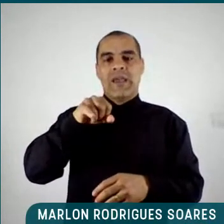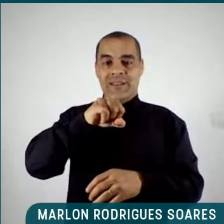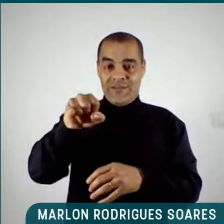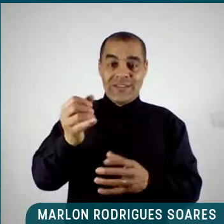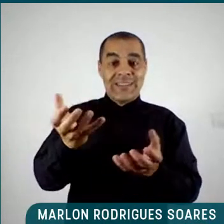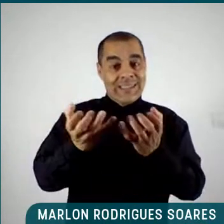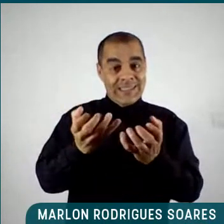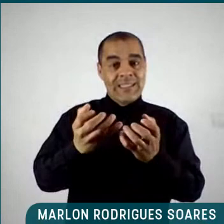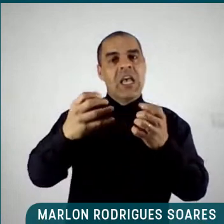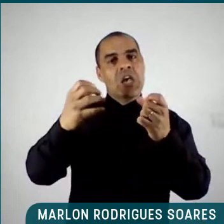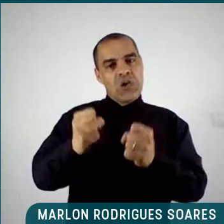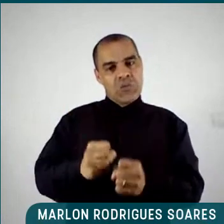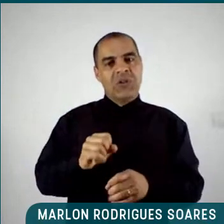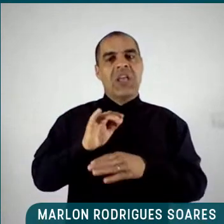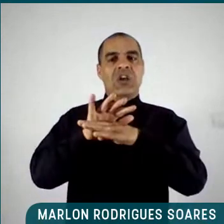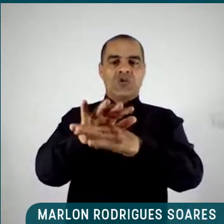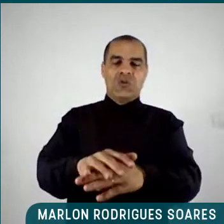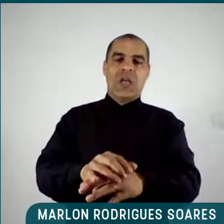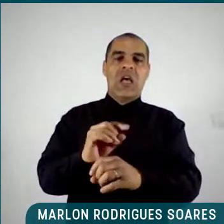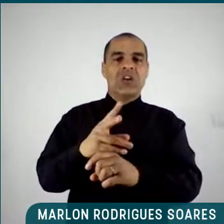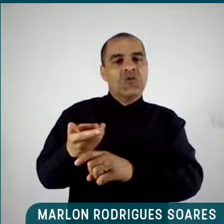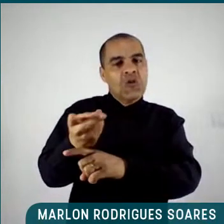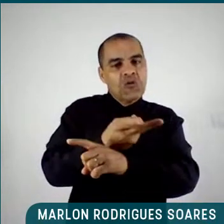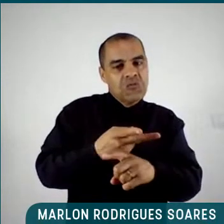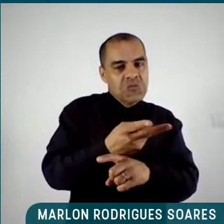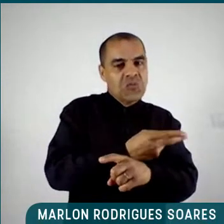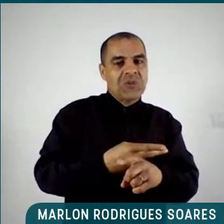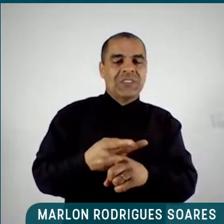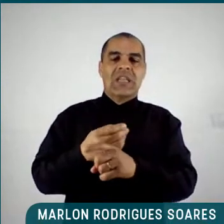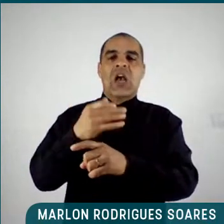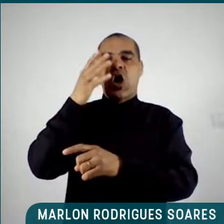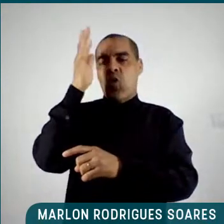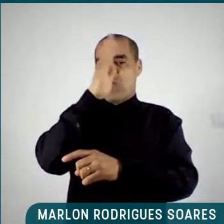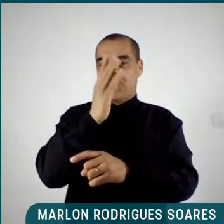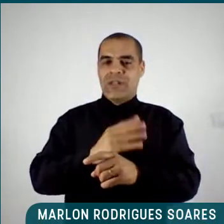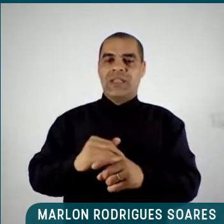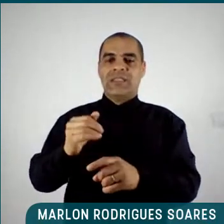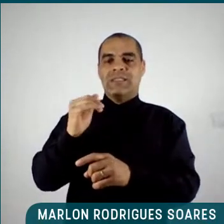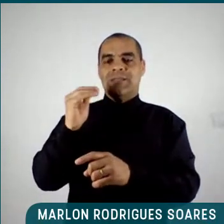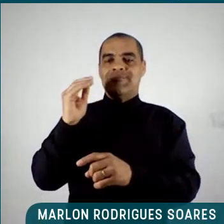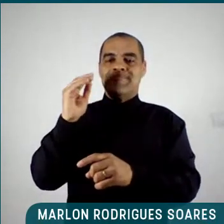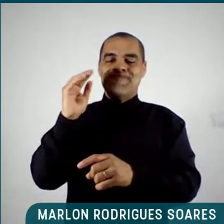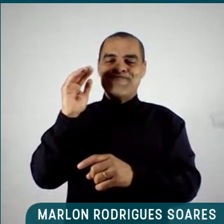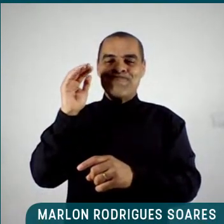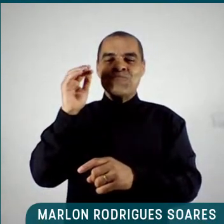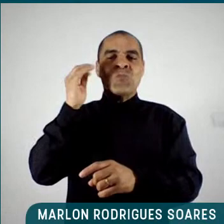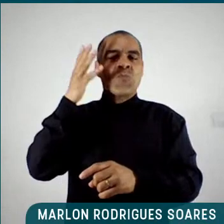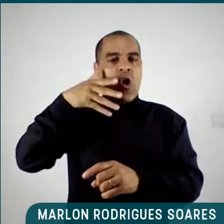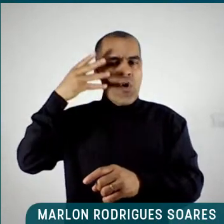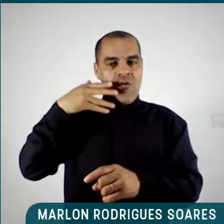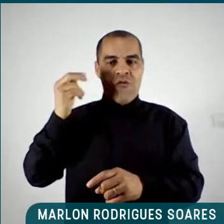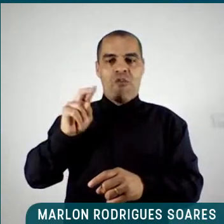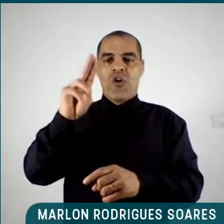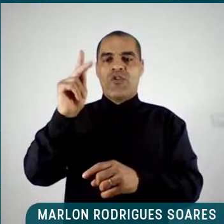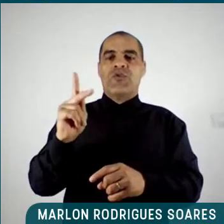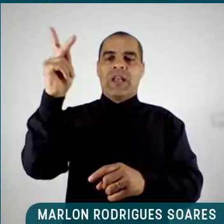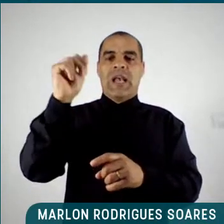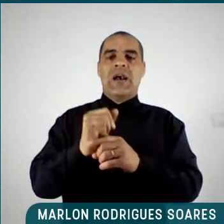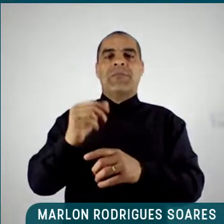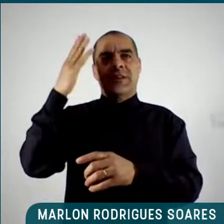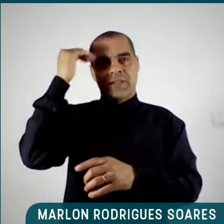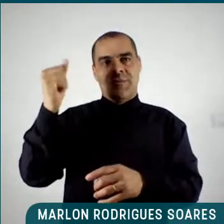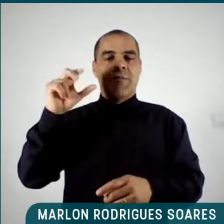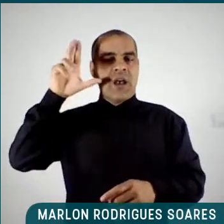800 municipalities. If you want, just go to the Brazil Forum UK in social media, Instagram, Facebook, to